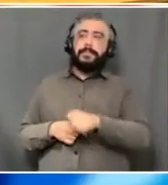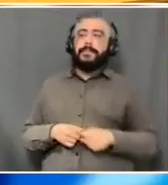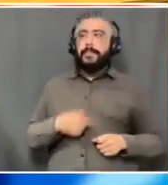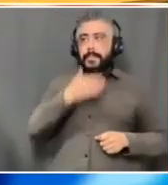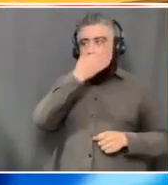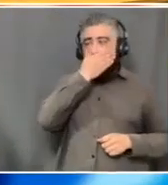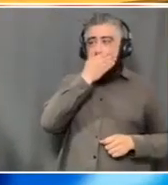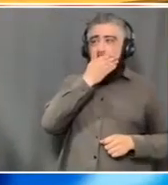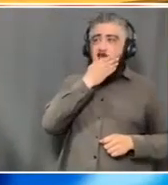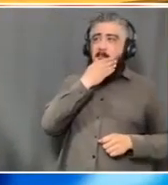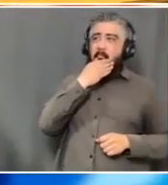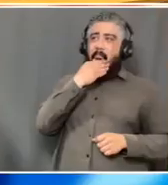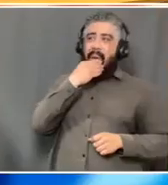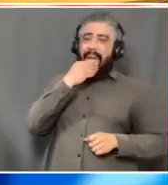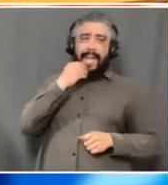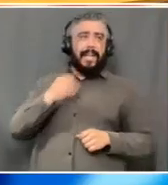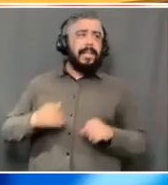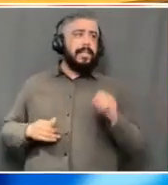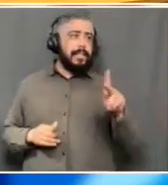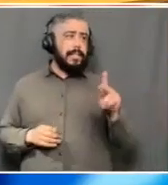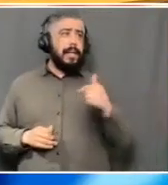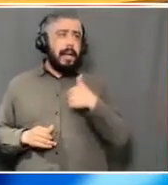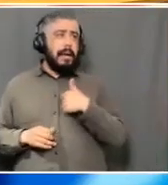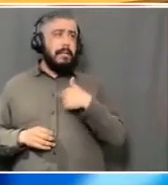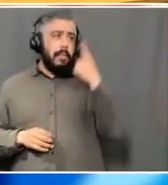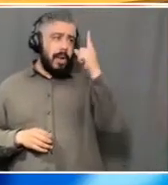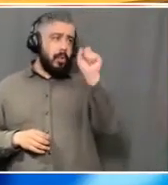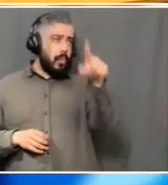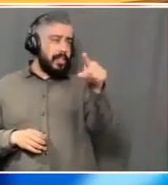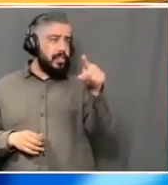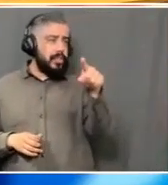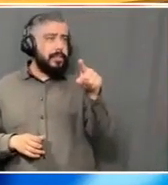Well, I'll have a question. Huh?